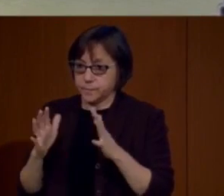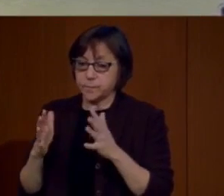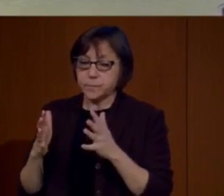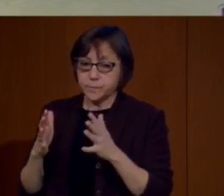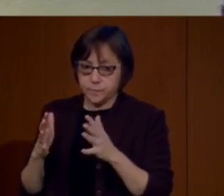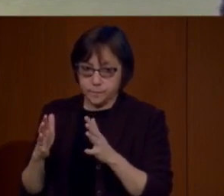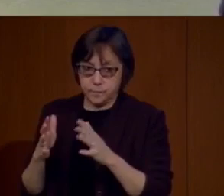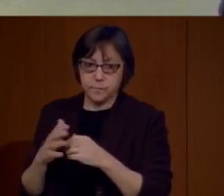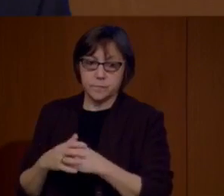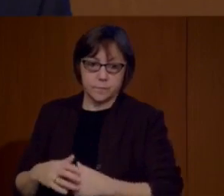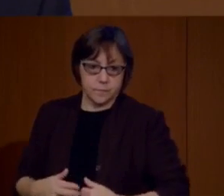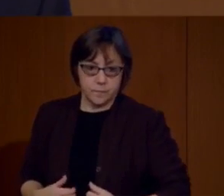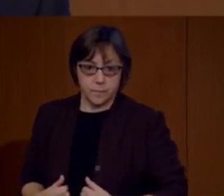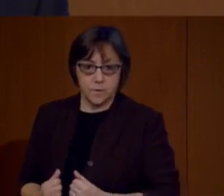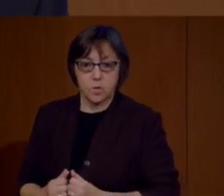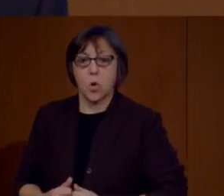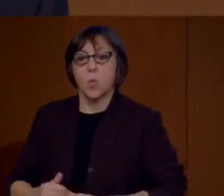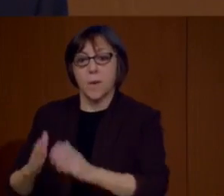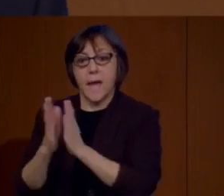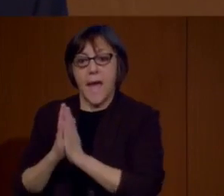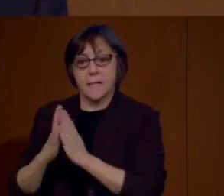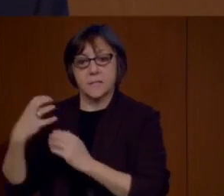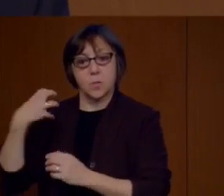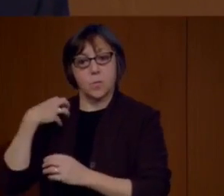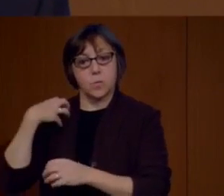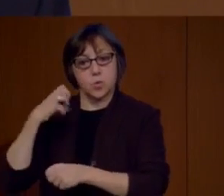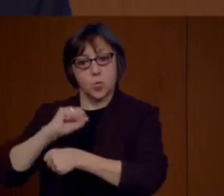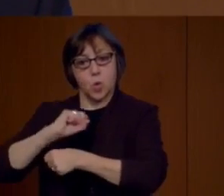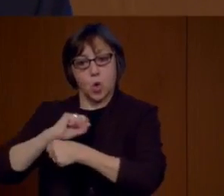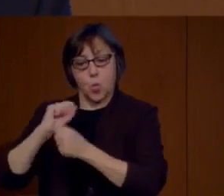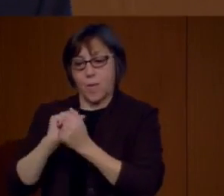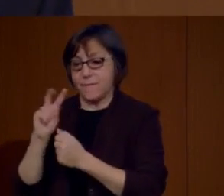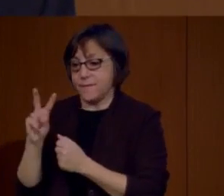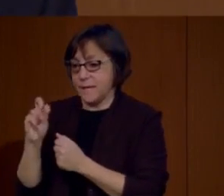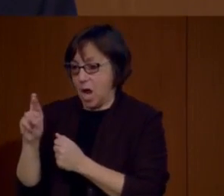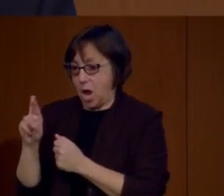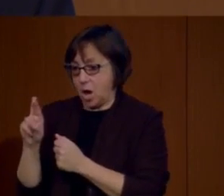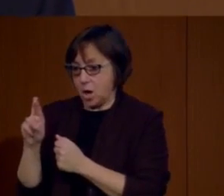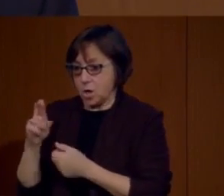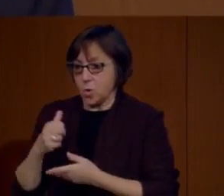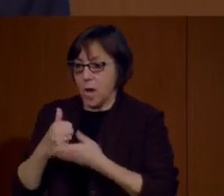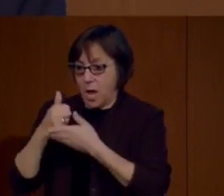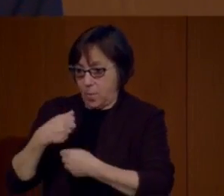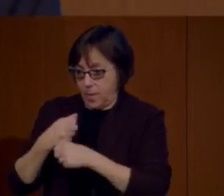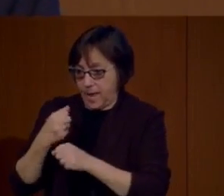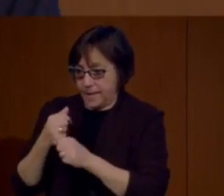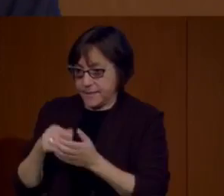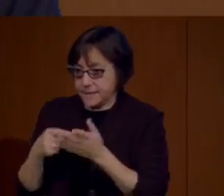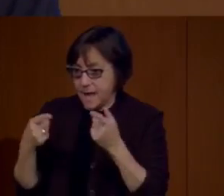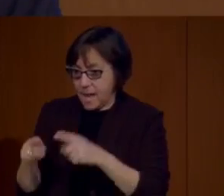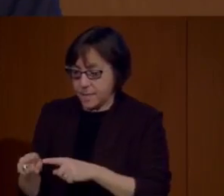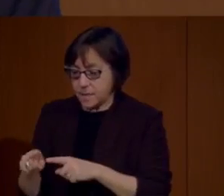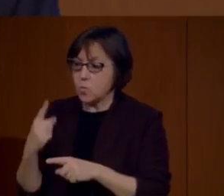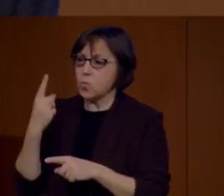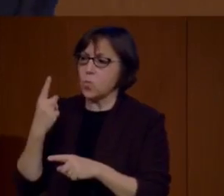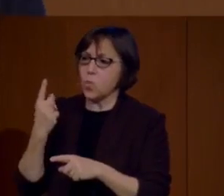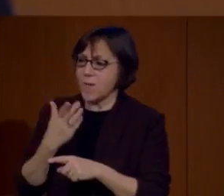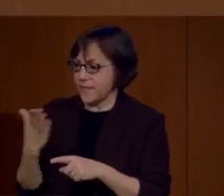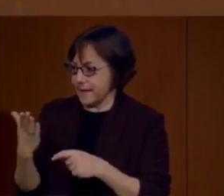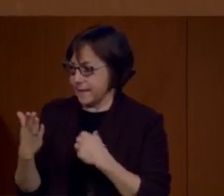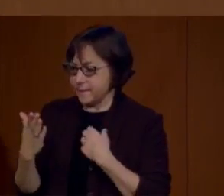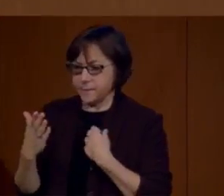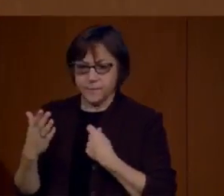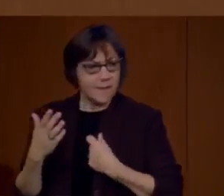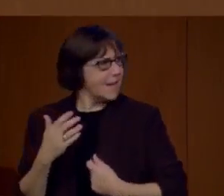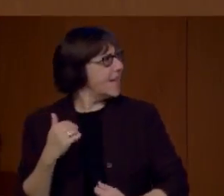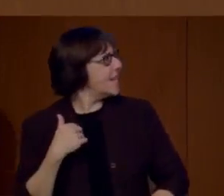So I ask employers to work with VR now to help make this happen. And one thing I'd just say is that, and I don't know